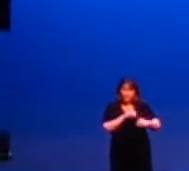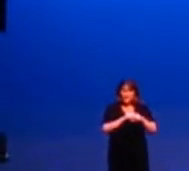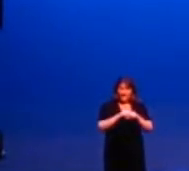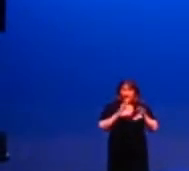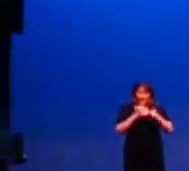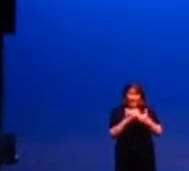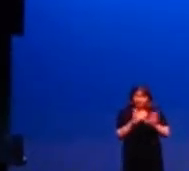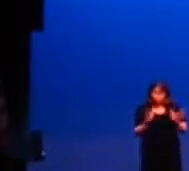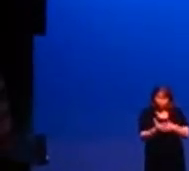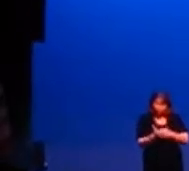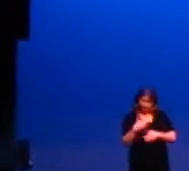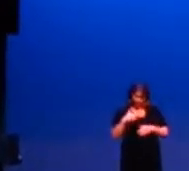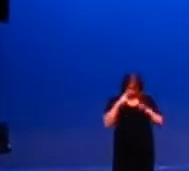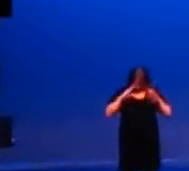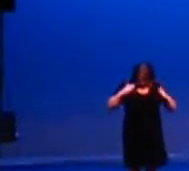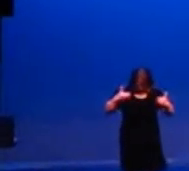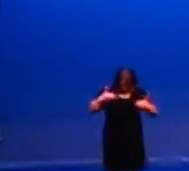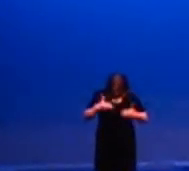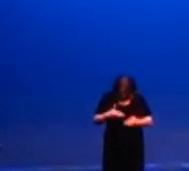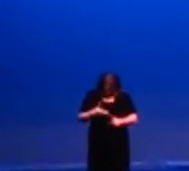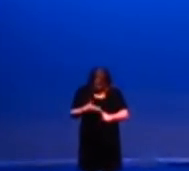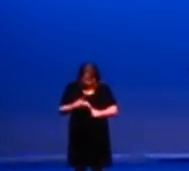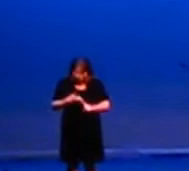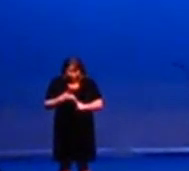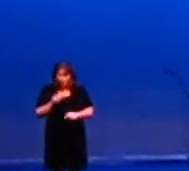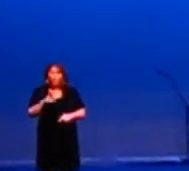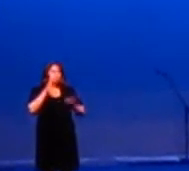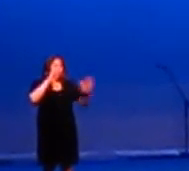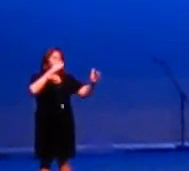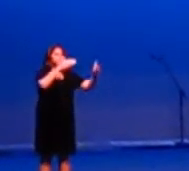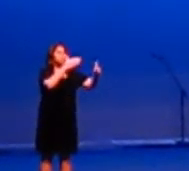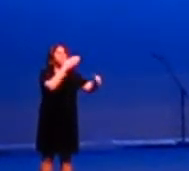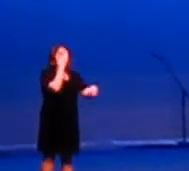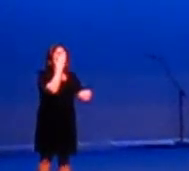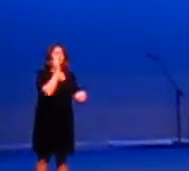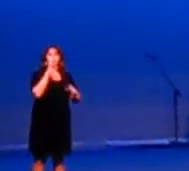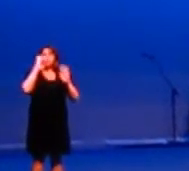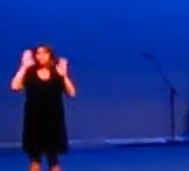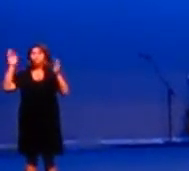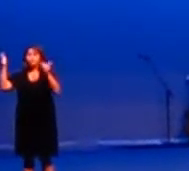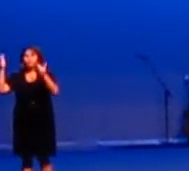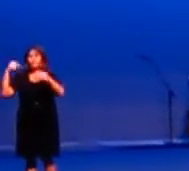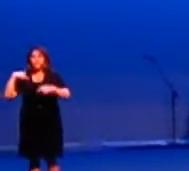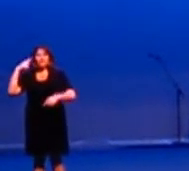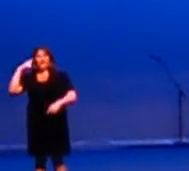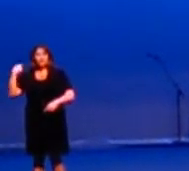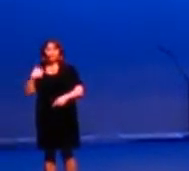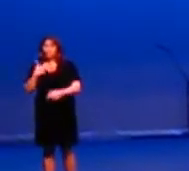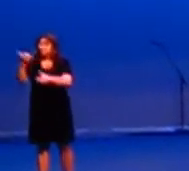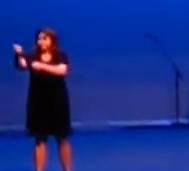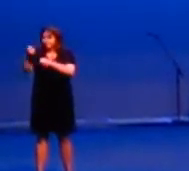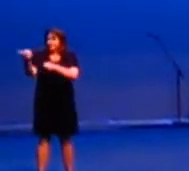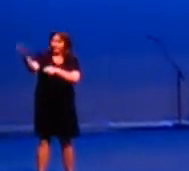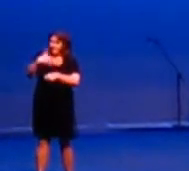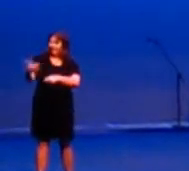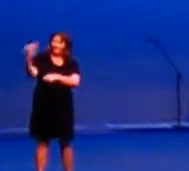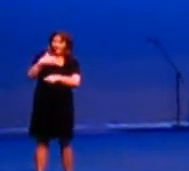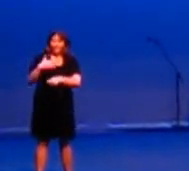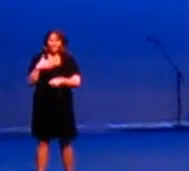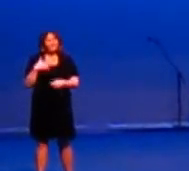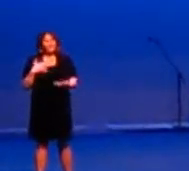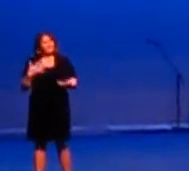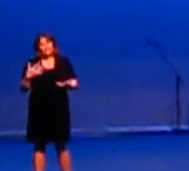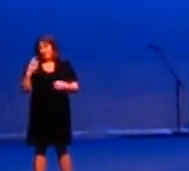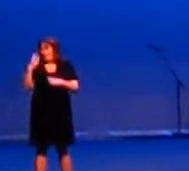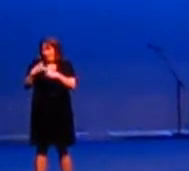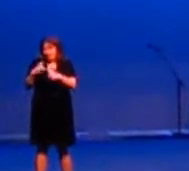zoned in on something, maybe it's a smell, maybe it's a sound, and we're trying to pull them out of the zone, how hard it would